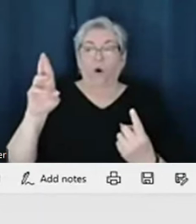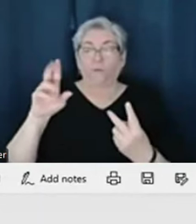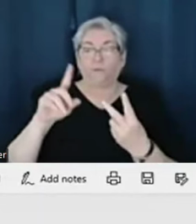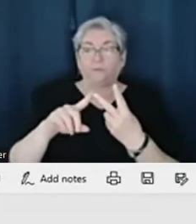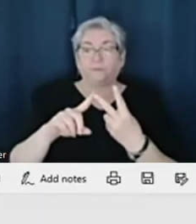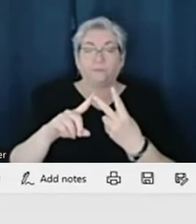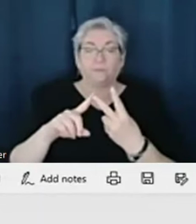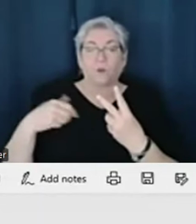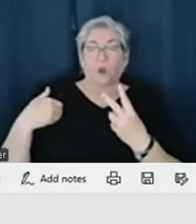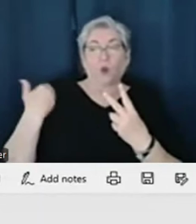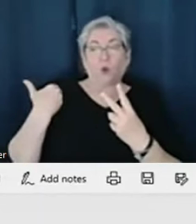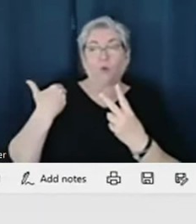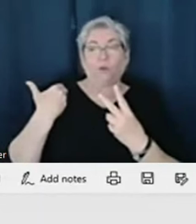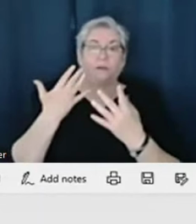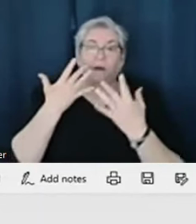youth-friendly